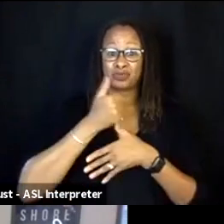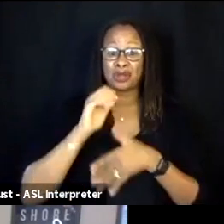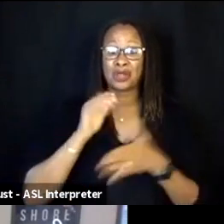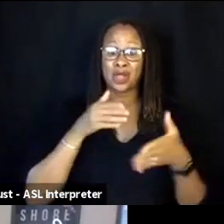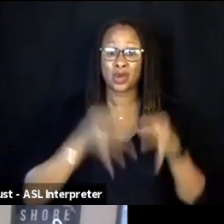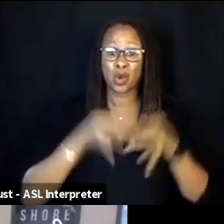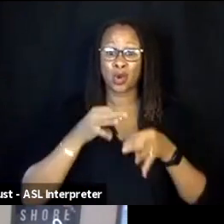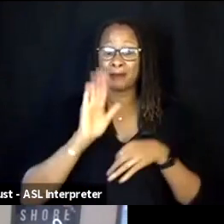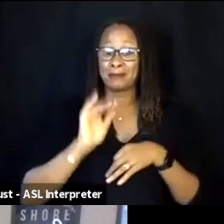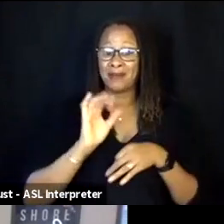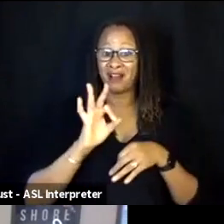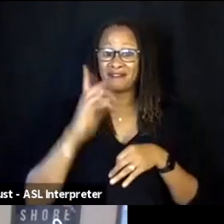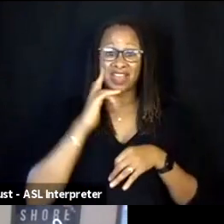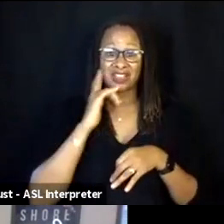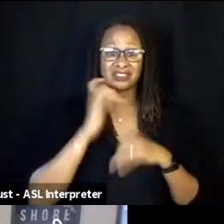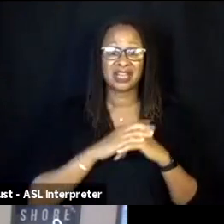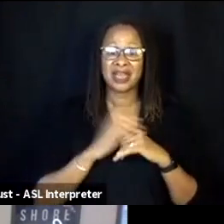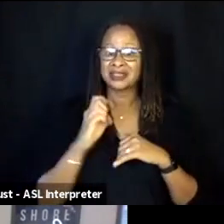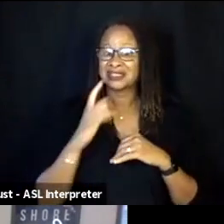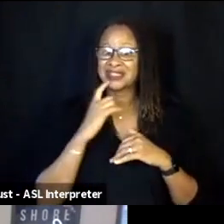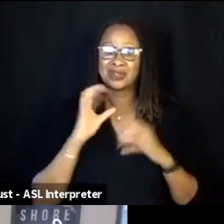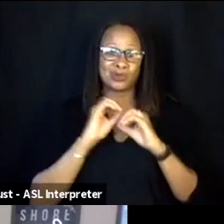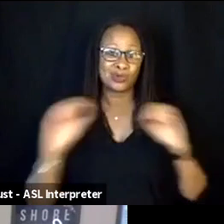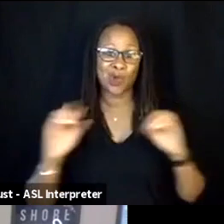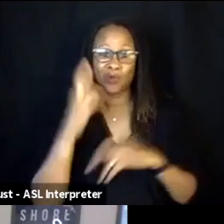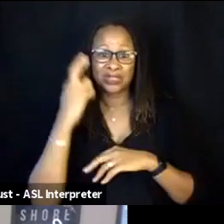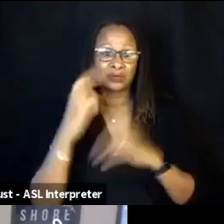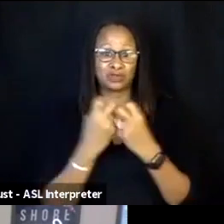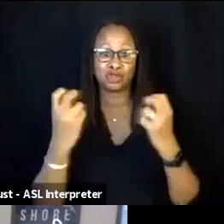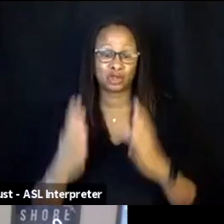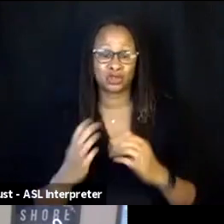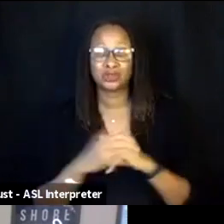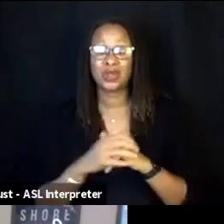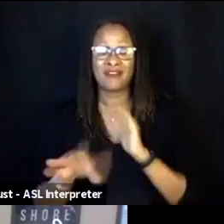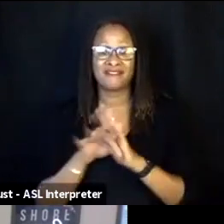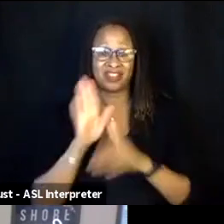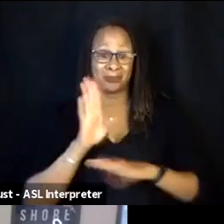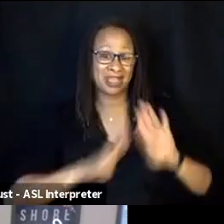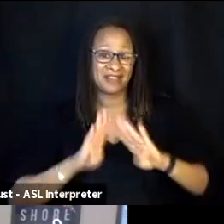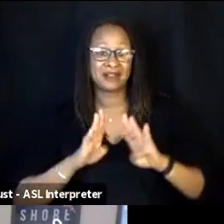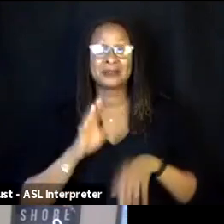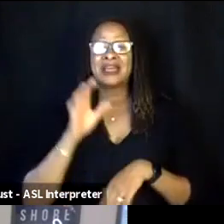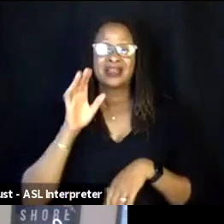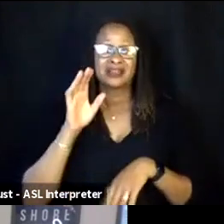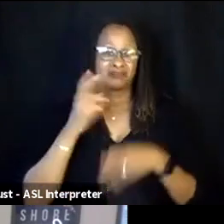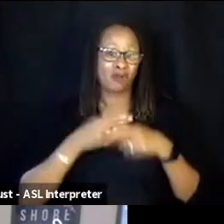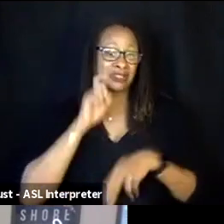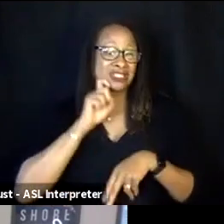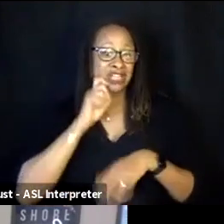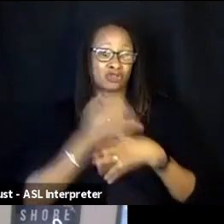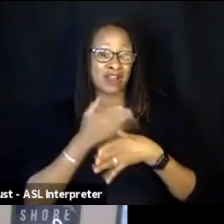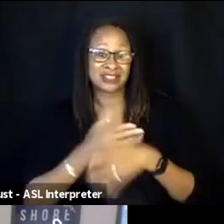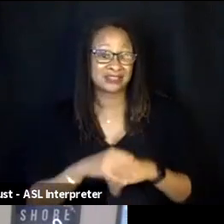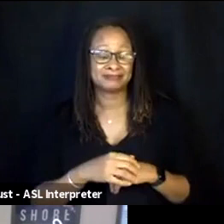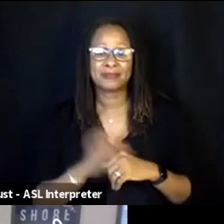no reasonable trier of fact, which are jurors, would find the conduct to be sexually harassing